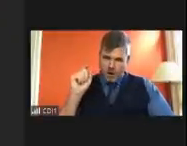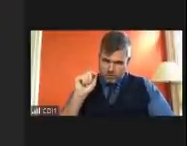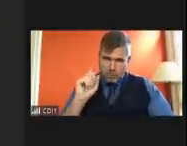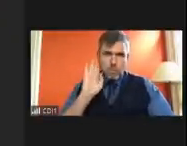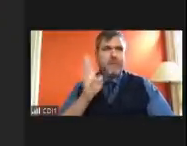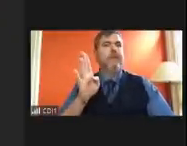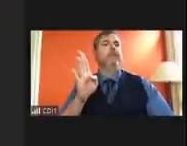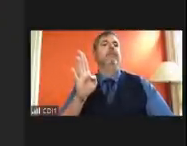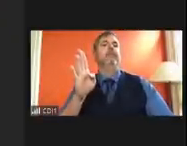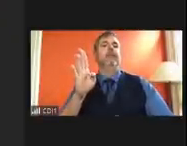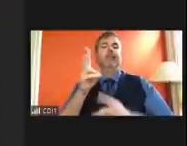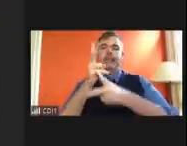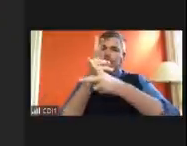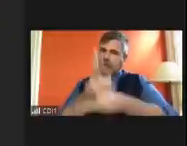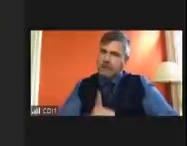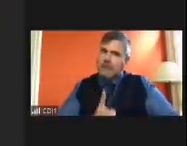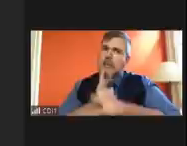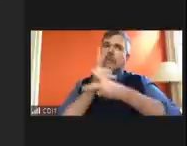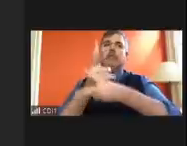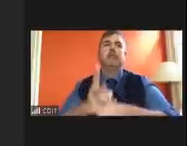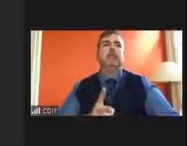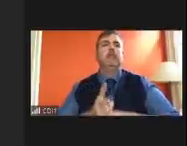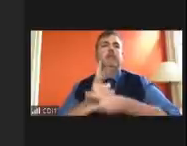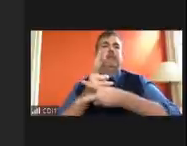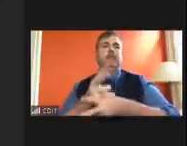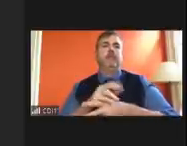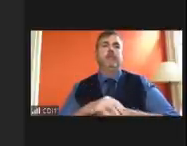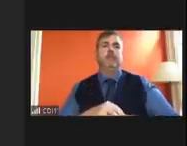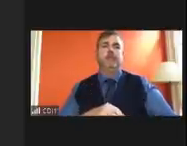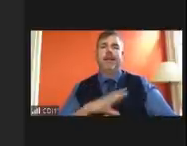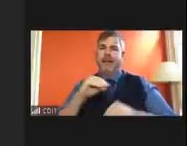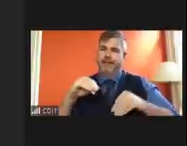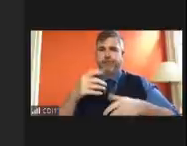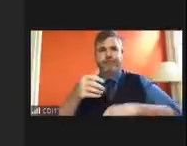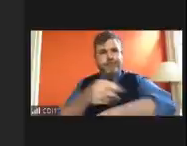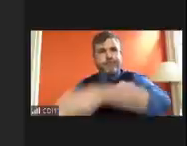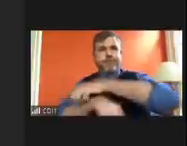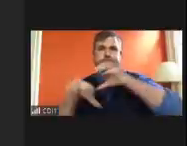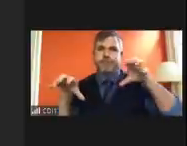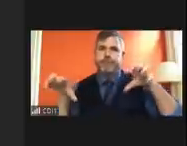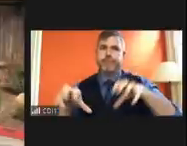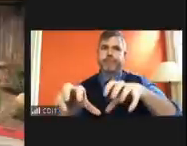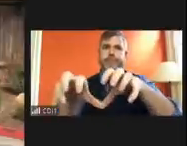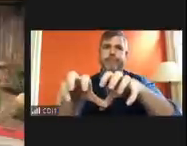to adapt to this dynamic situation. Next slide, please.